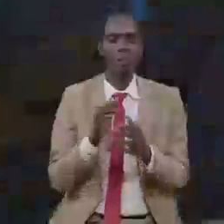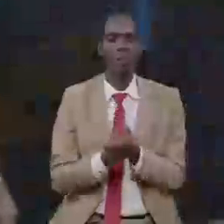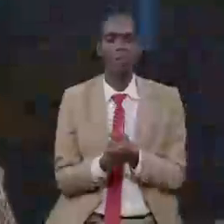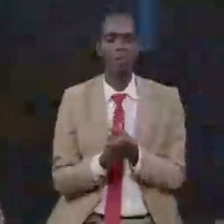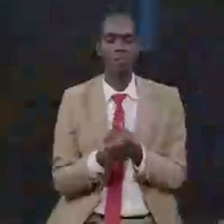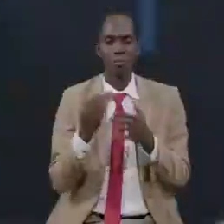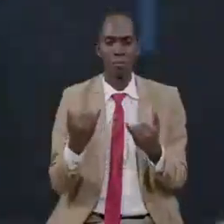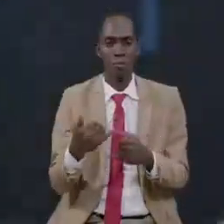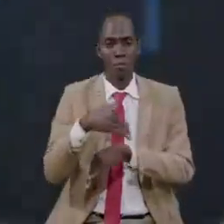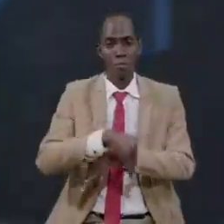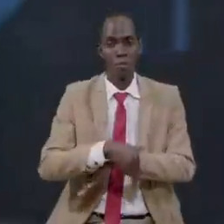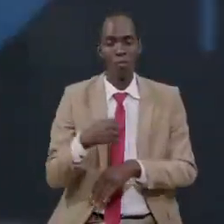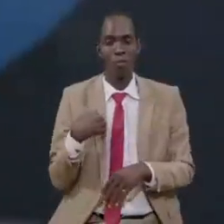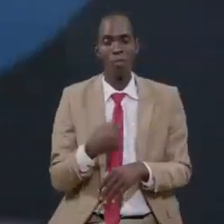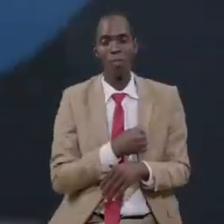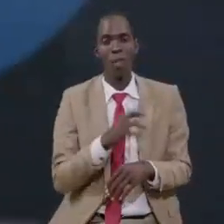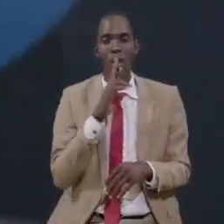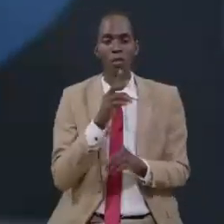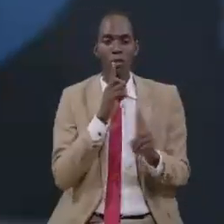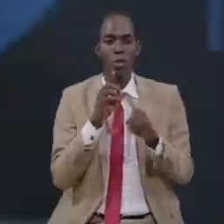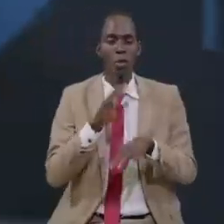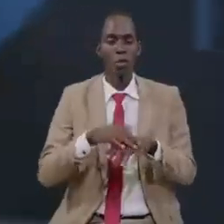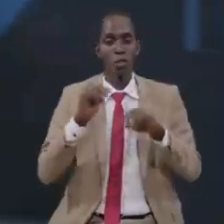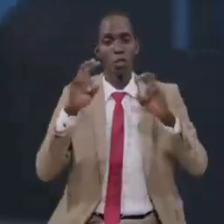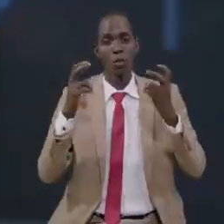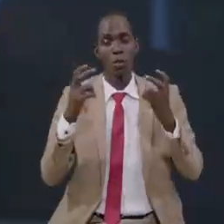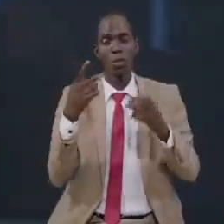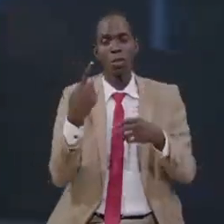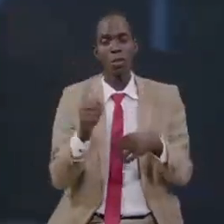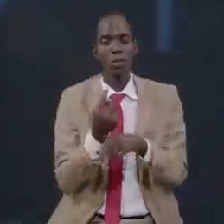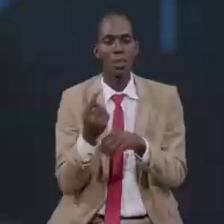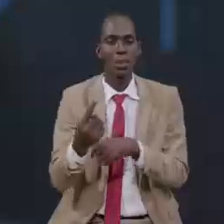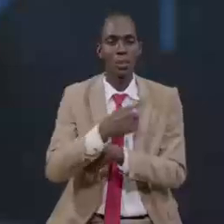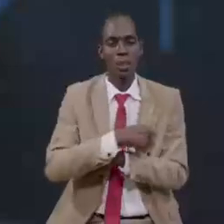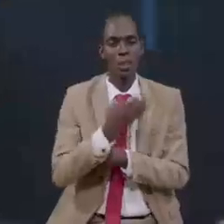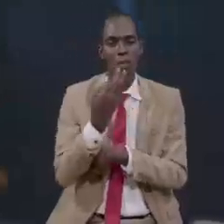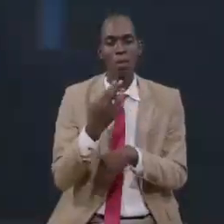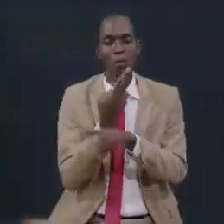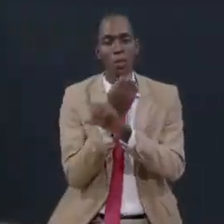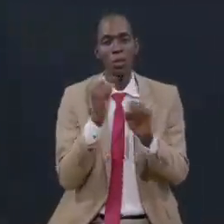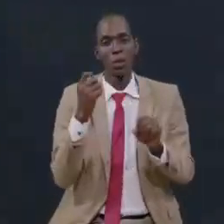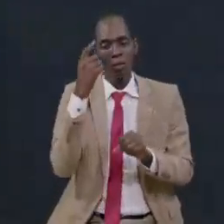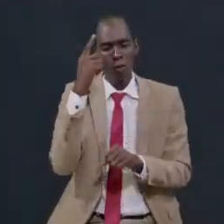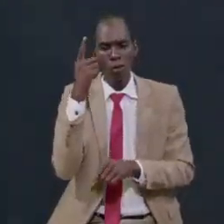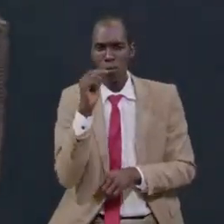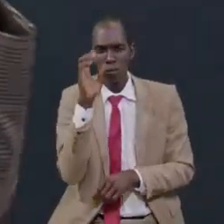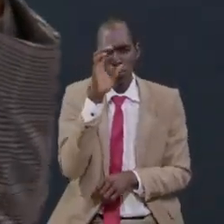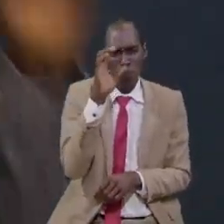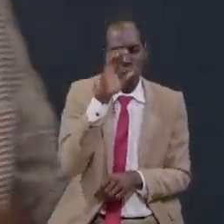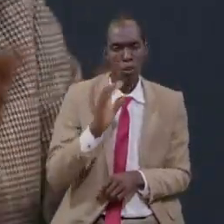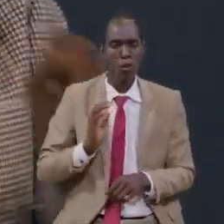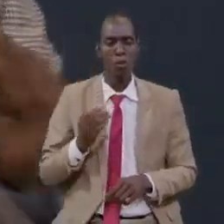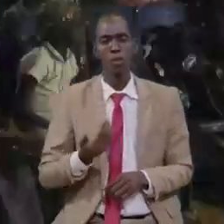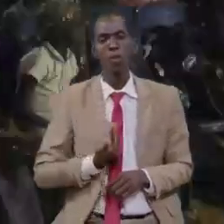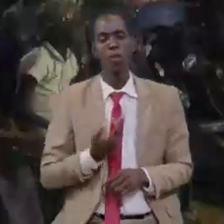the message, the day of redemption for the seeking soul, the people who are seeking,